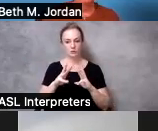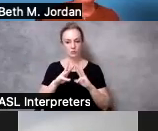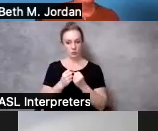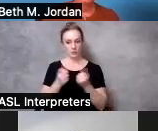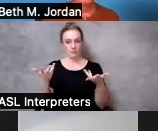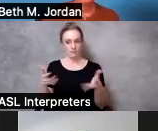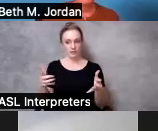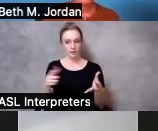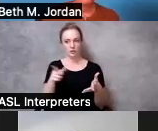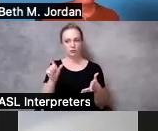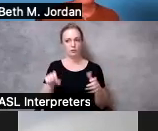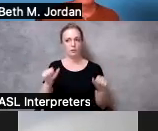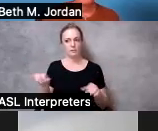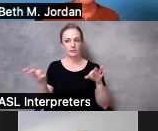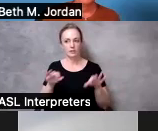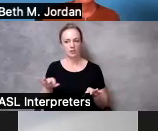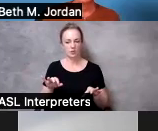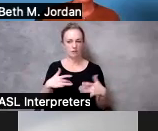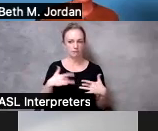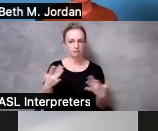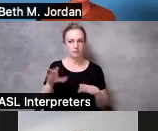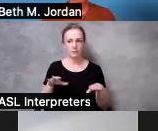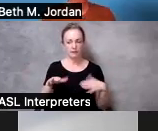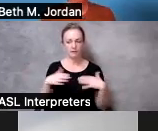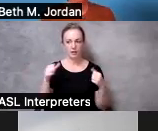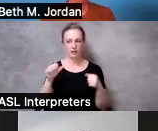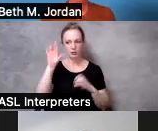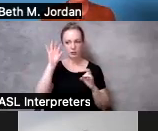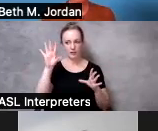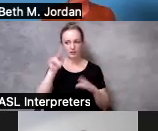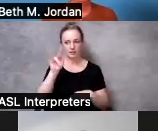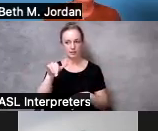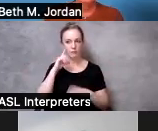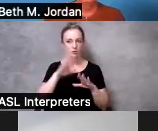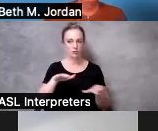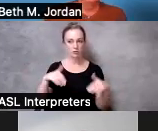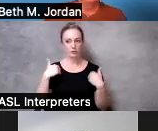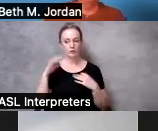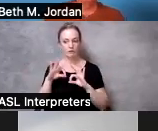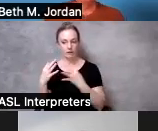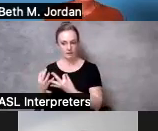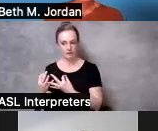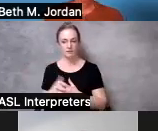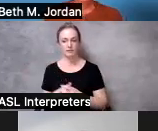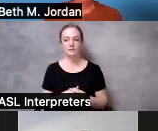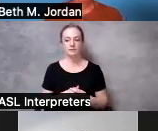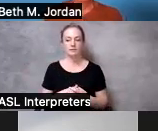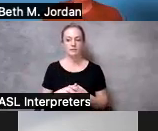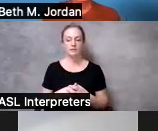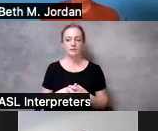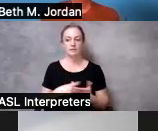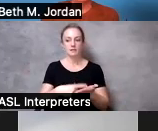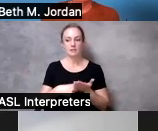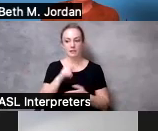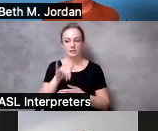should be able to describe the nature of the behavioral health crisis in Kentucky for children, youth, and families, discuss Kentucky's collaborative